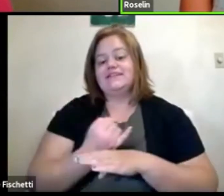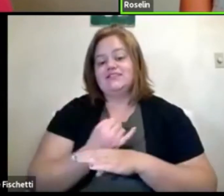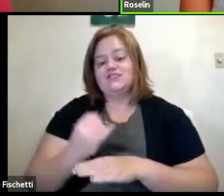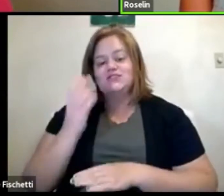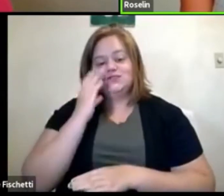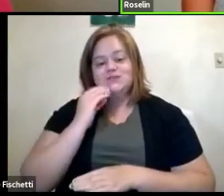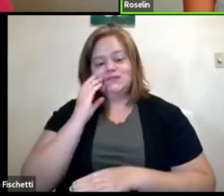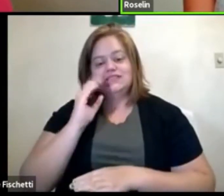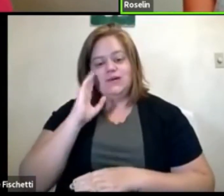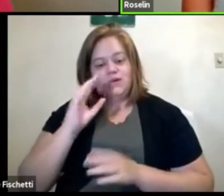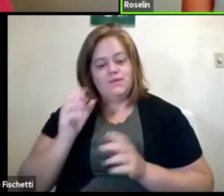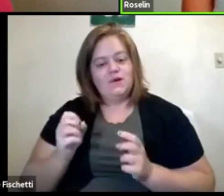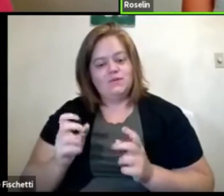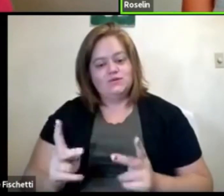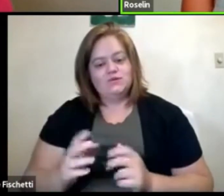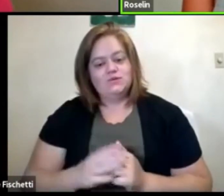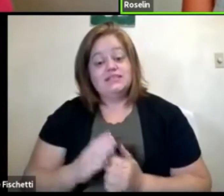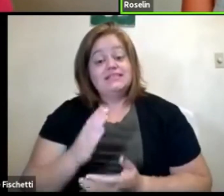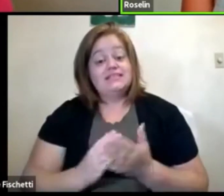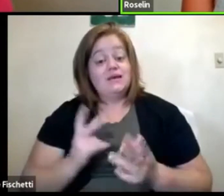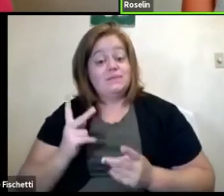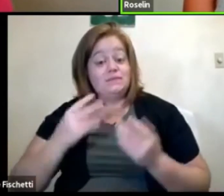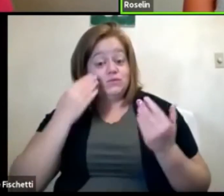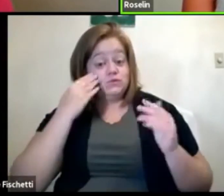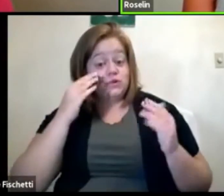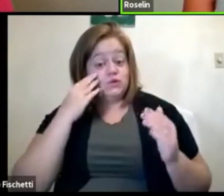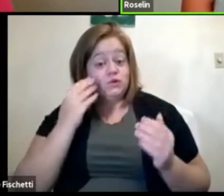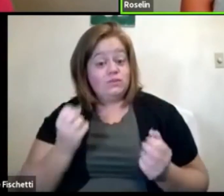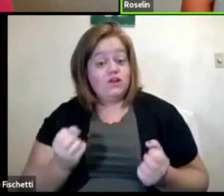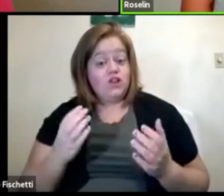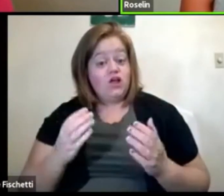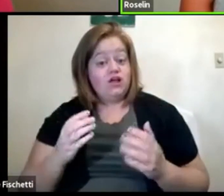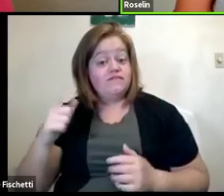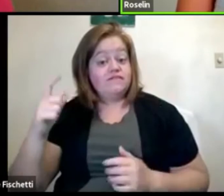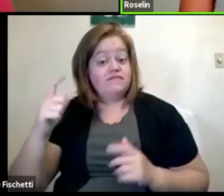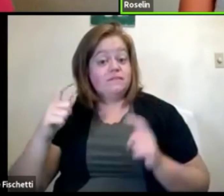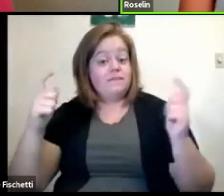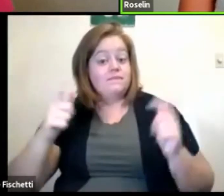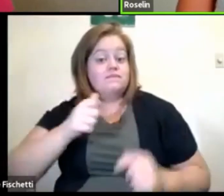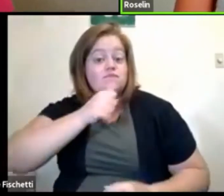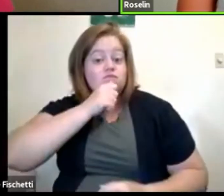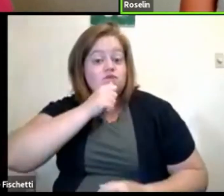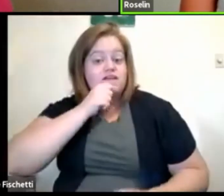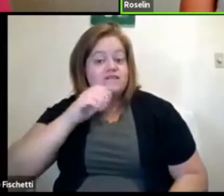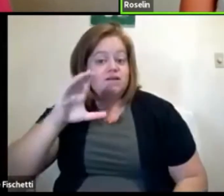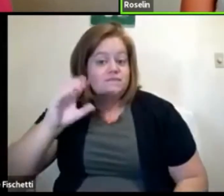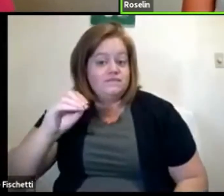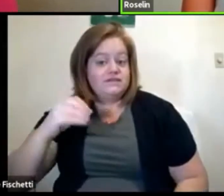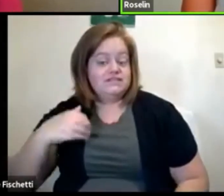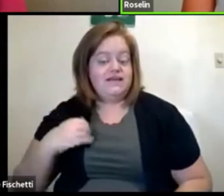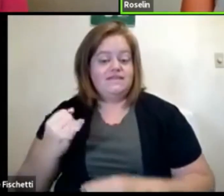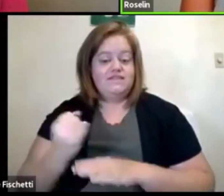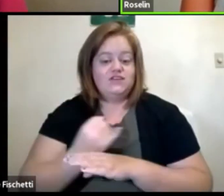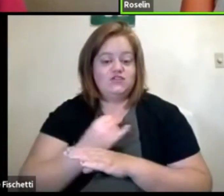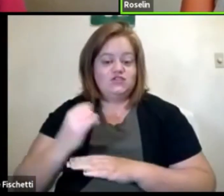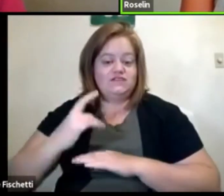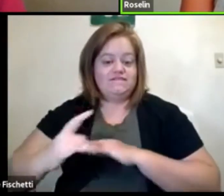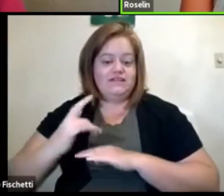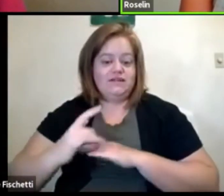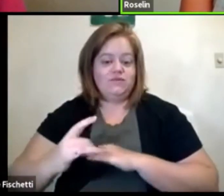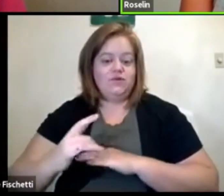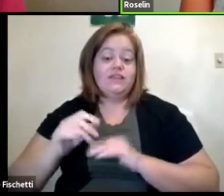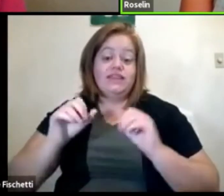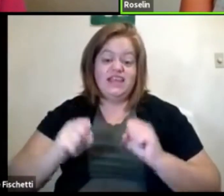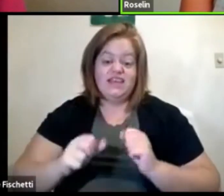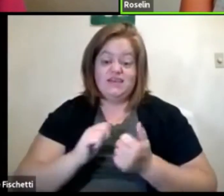And some people don't know, but a lot of private companies have internship programs. They're very competitive, but